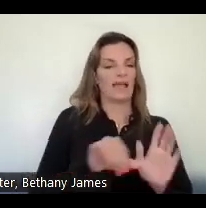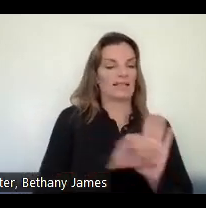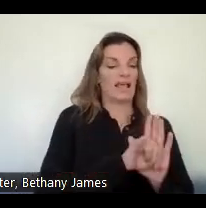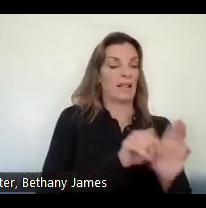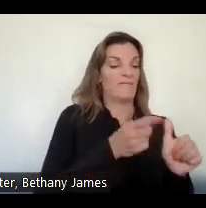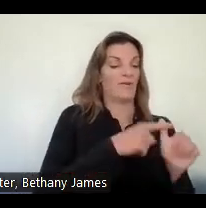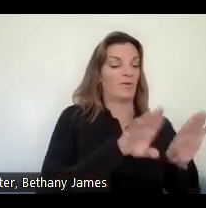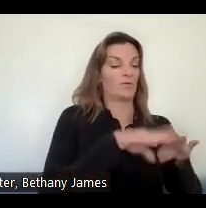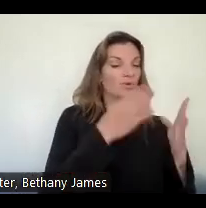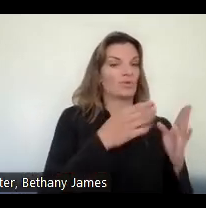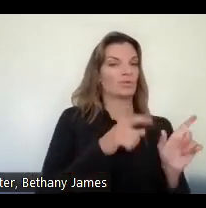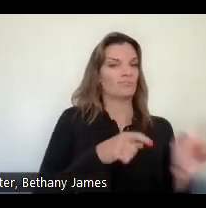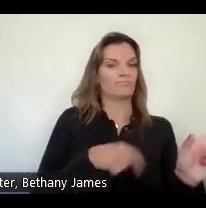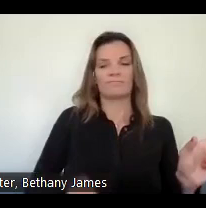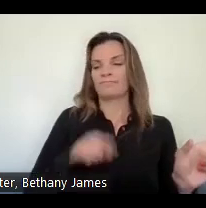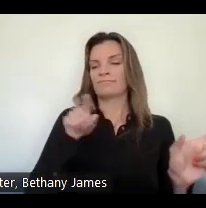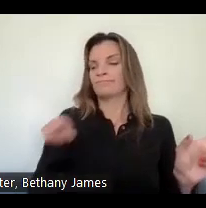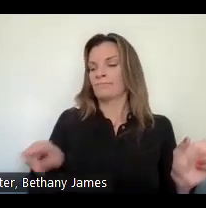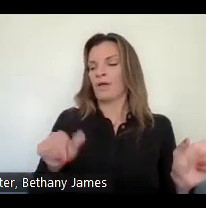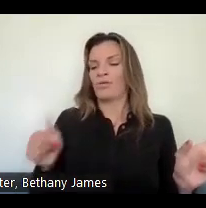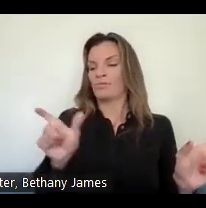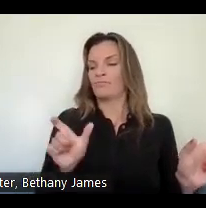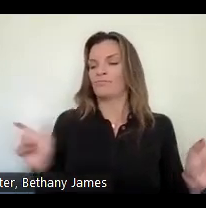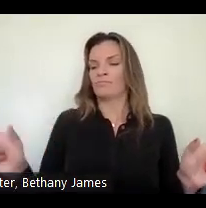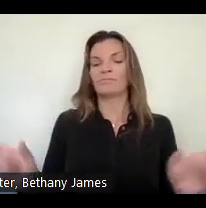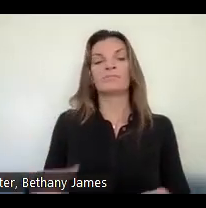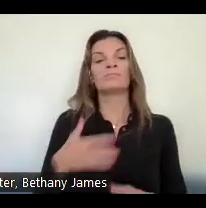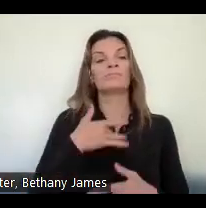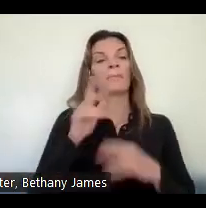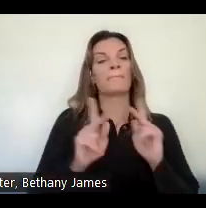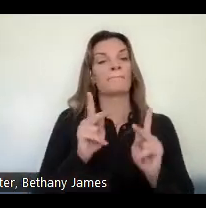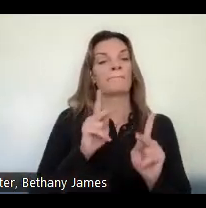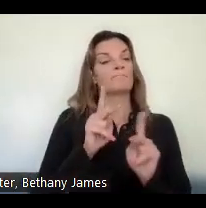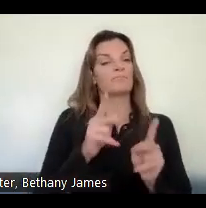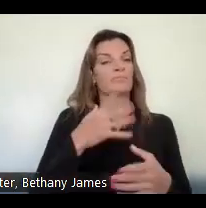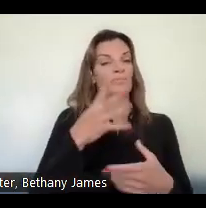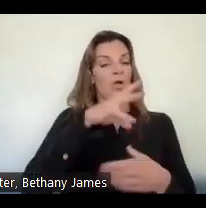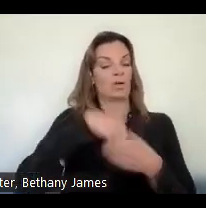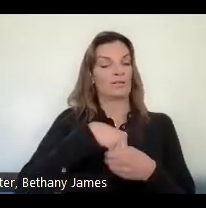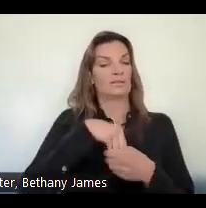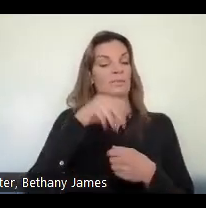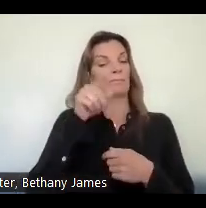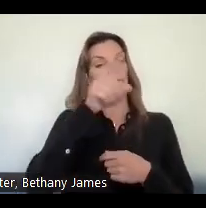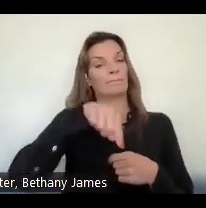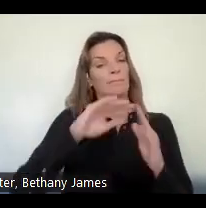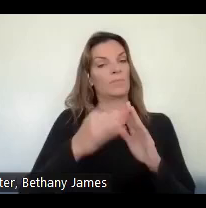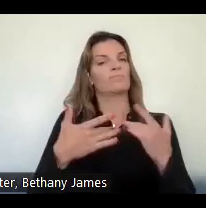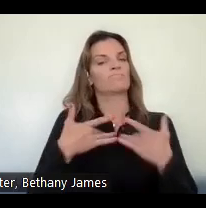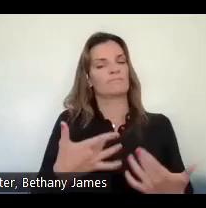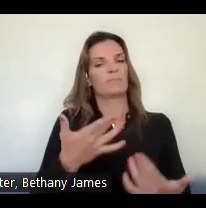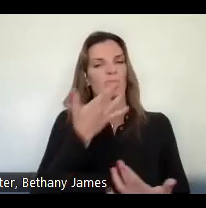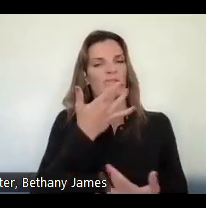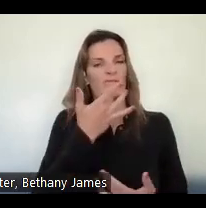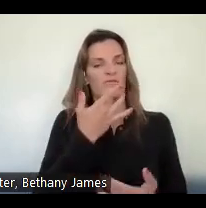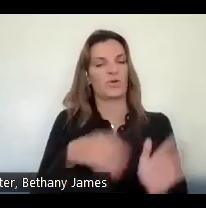most individuals in the autism community prefer identity first language. However, when in doubt, initiate a conversation with the